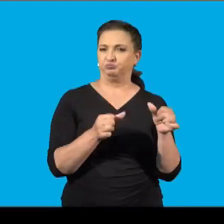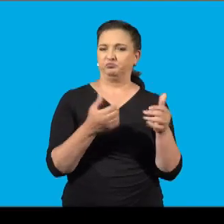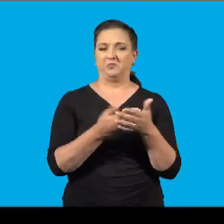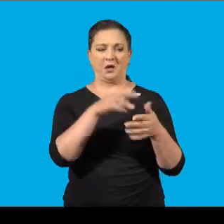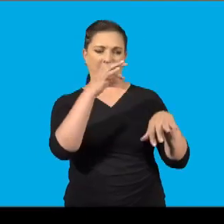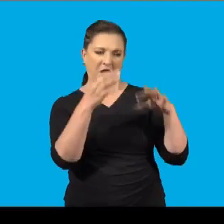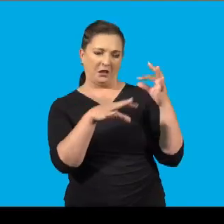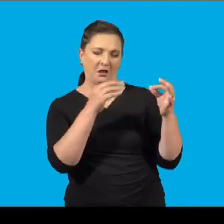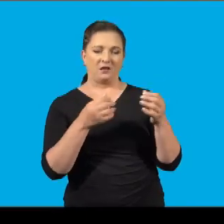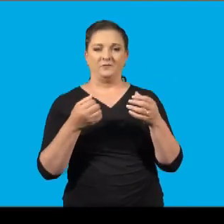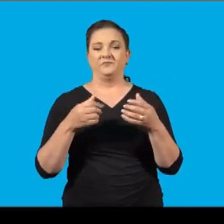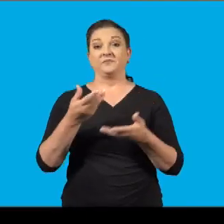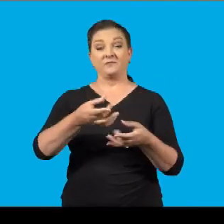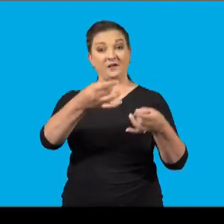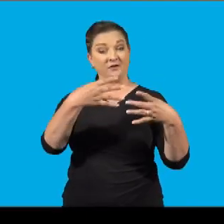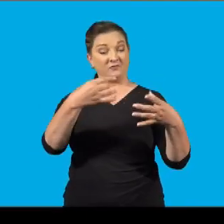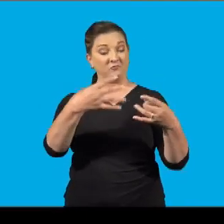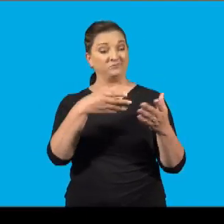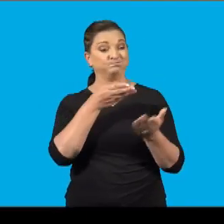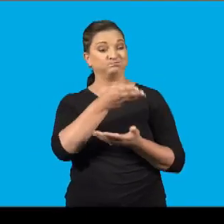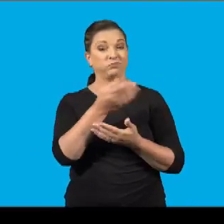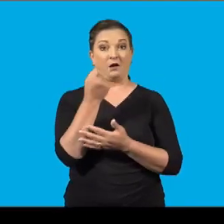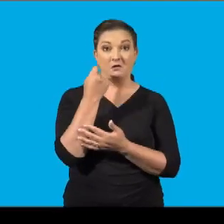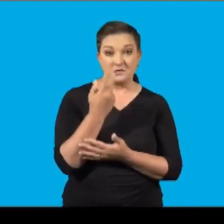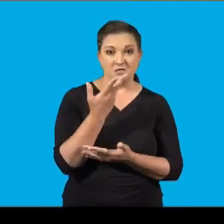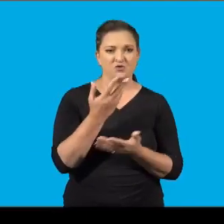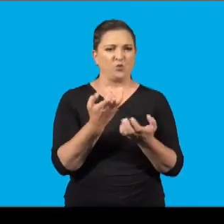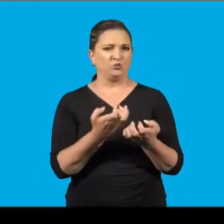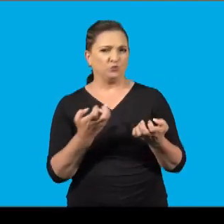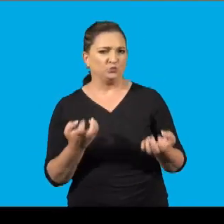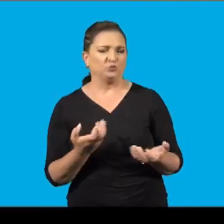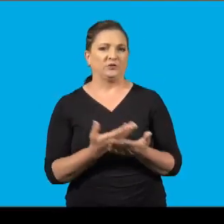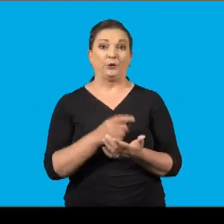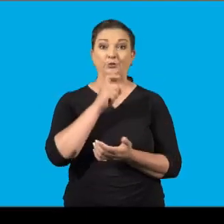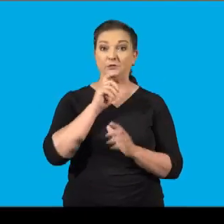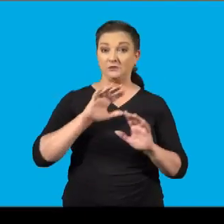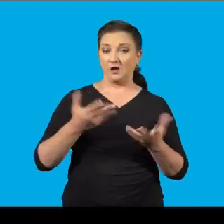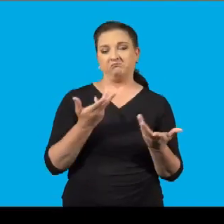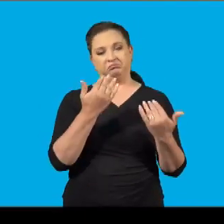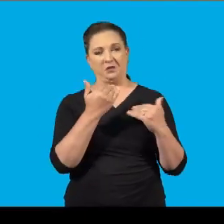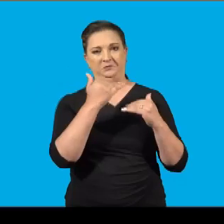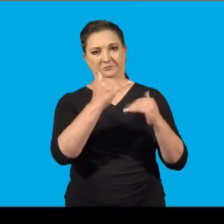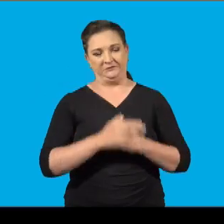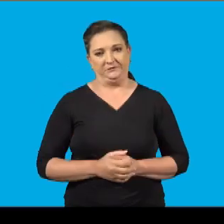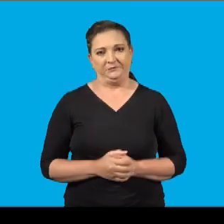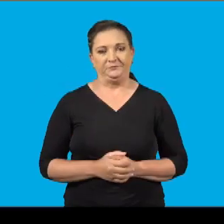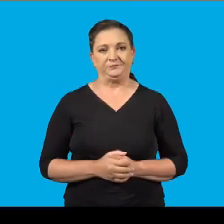posters, extracting relevant information, and interpreting sources, their usefulness and